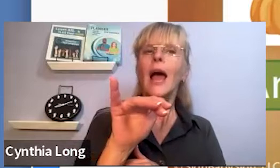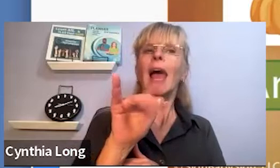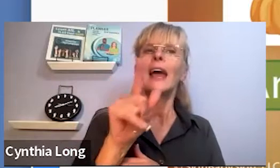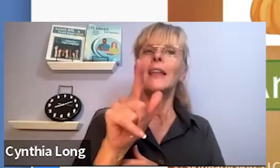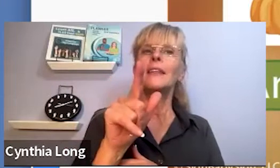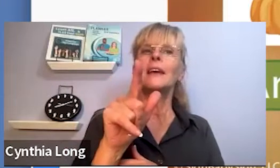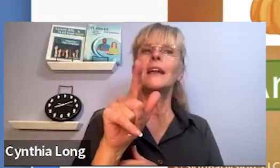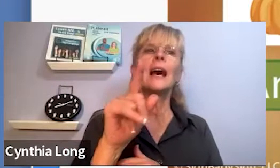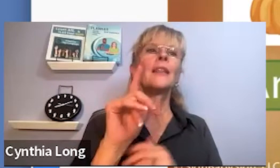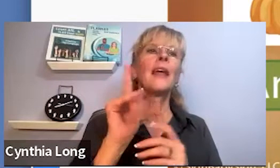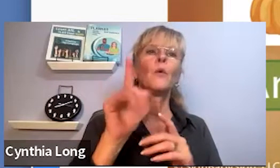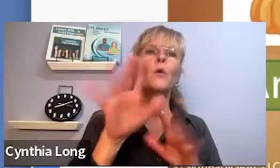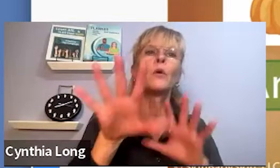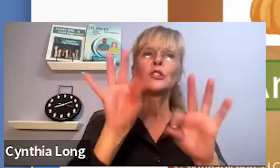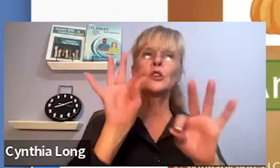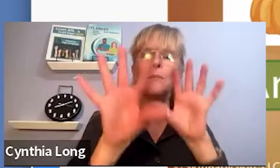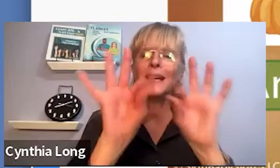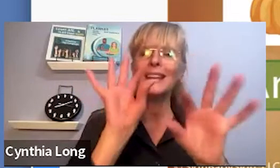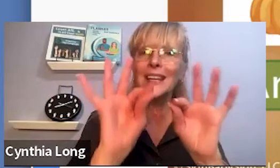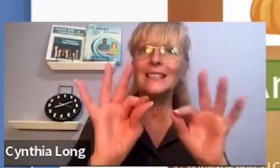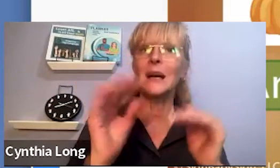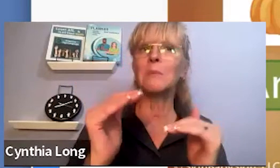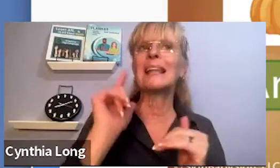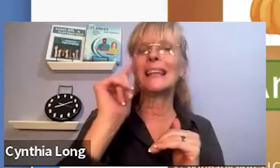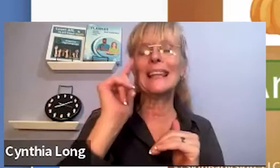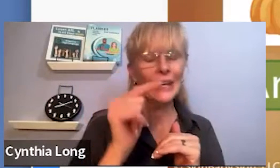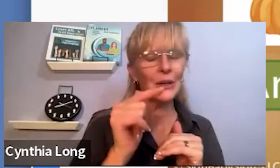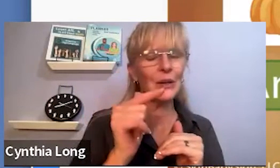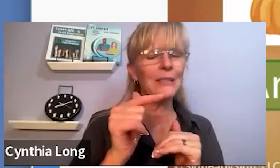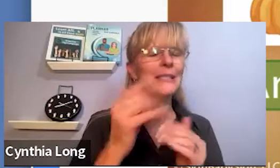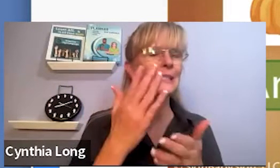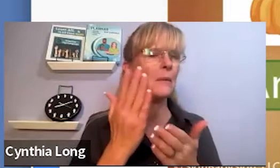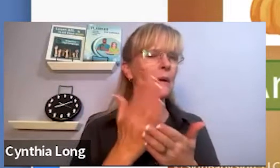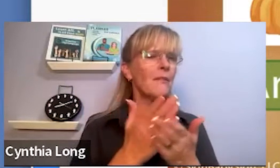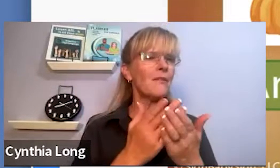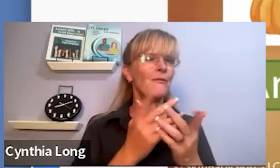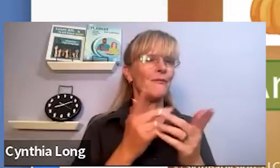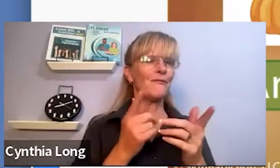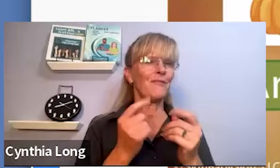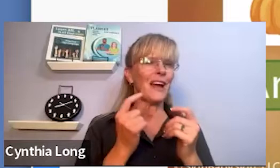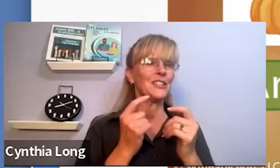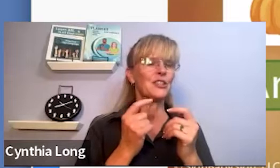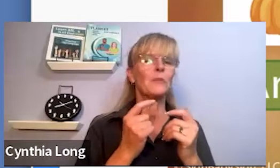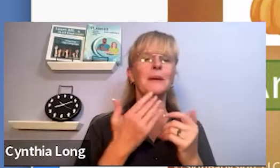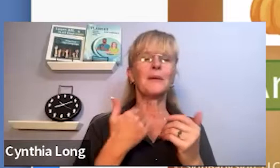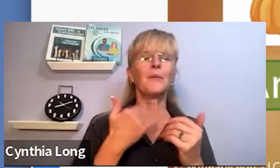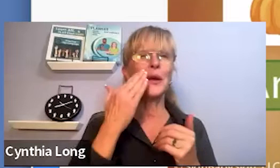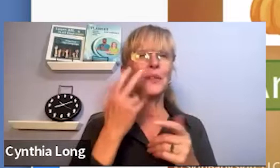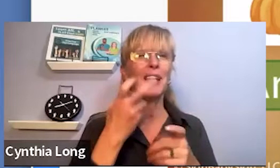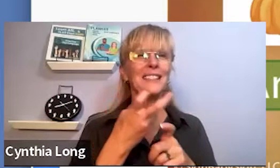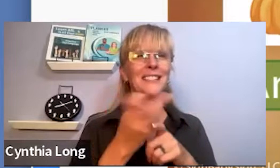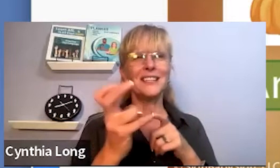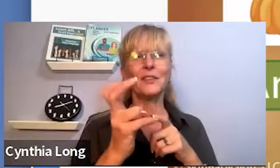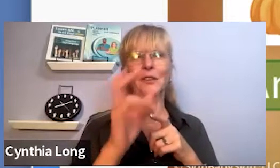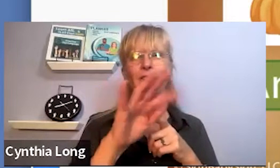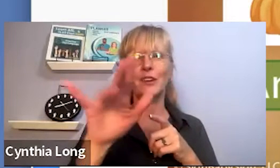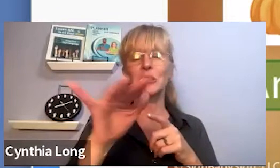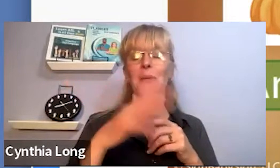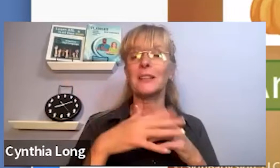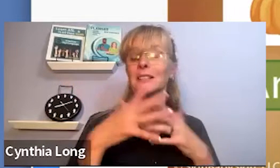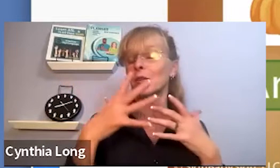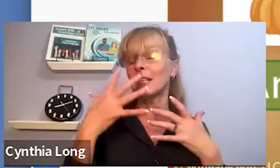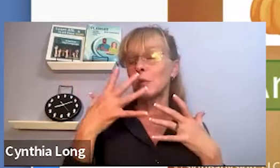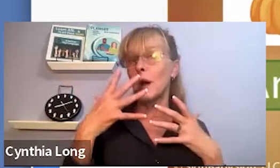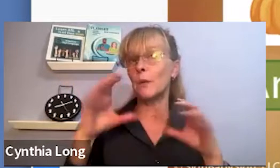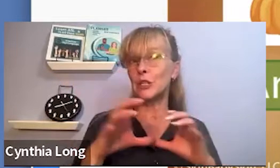spell, and then they will start picking things up later. Some of them faster, but we know that's difficult